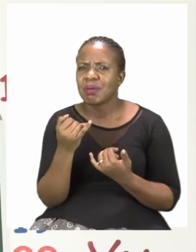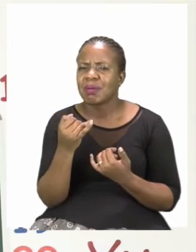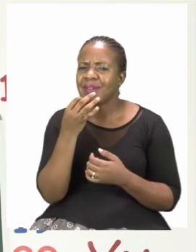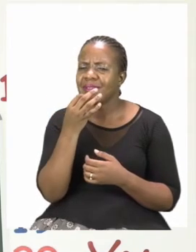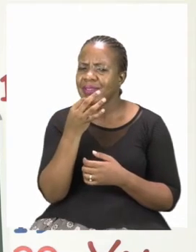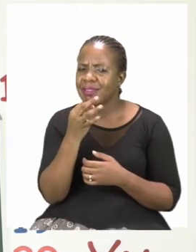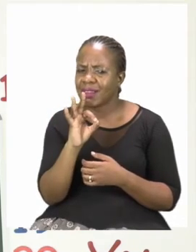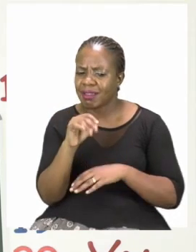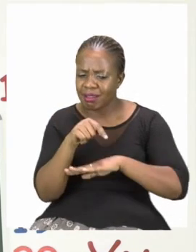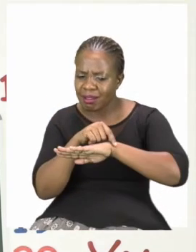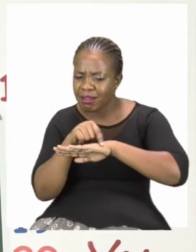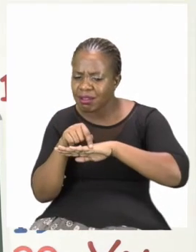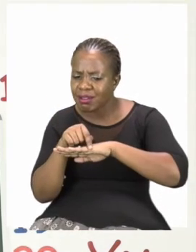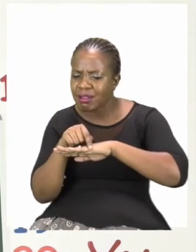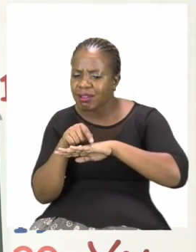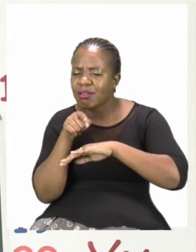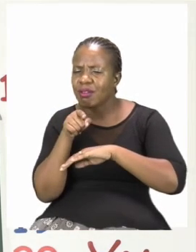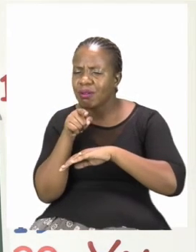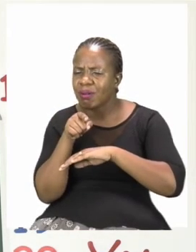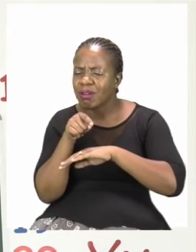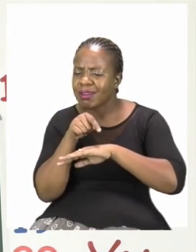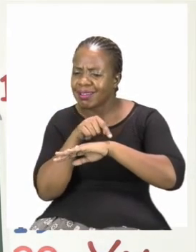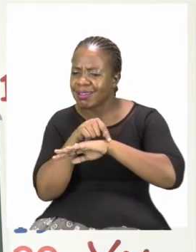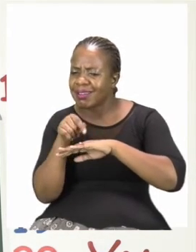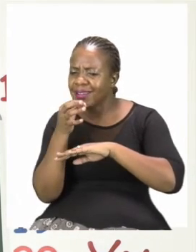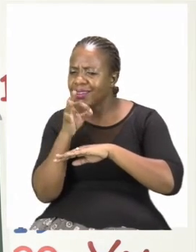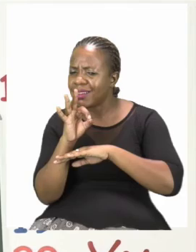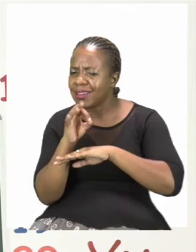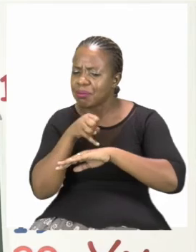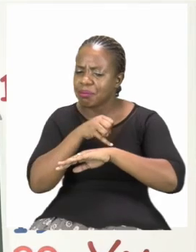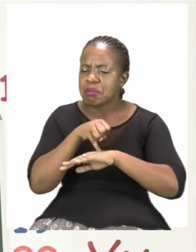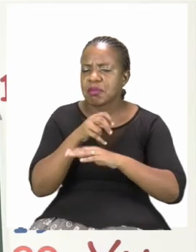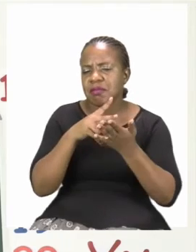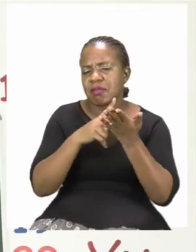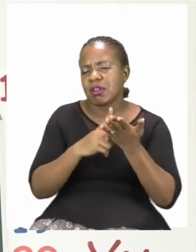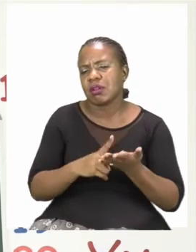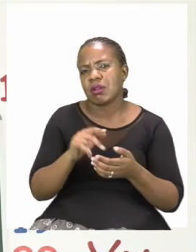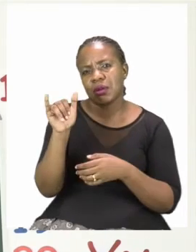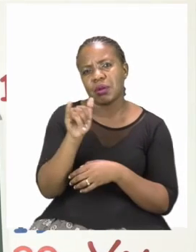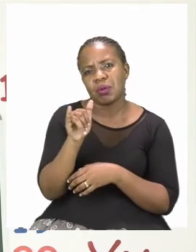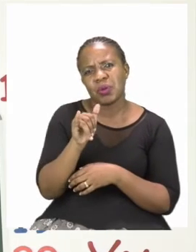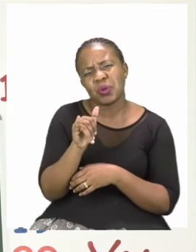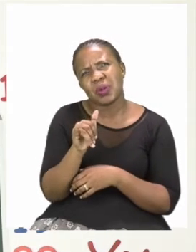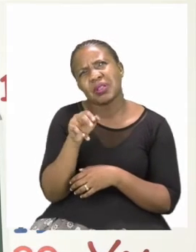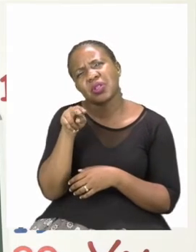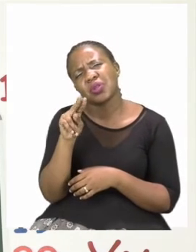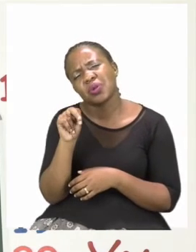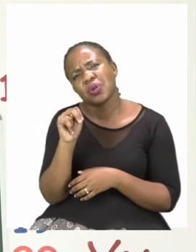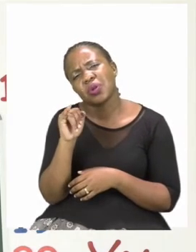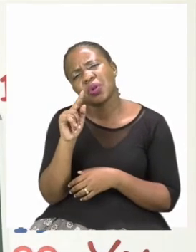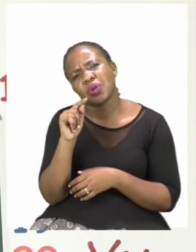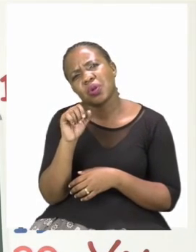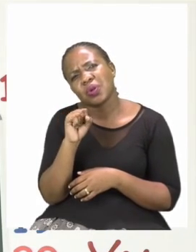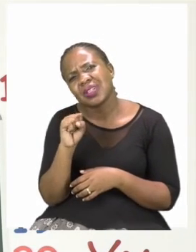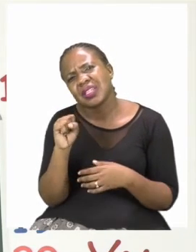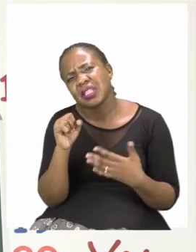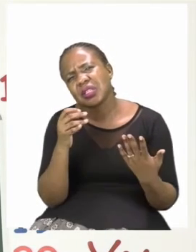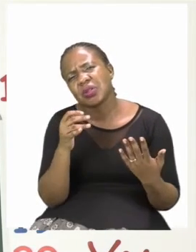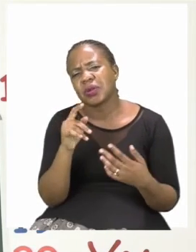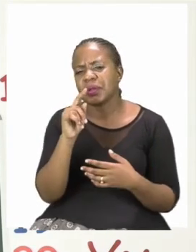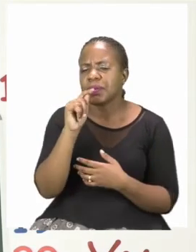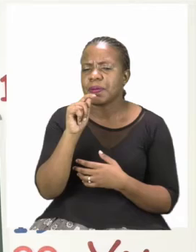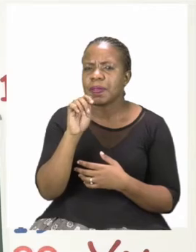O. So we're going to start by going this direction, but before we do that, let's do it with our finger. We're going